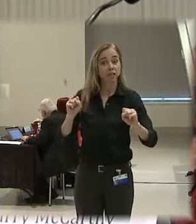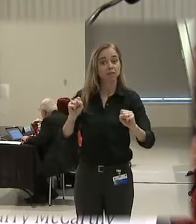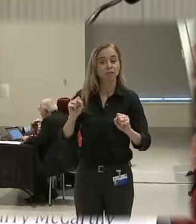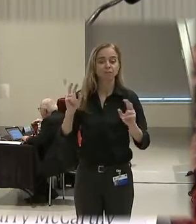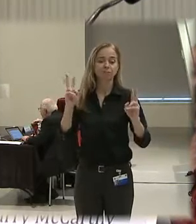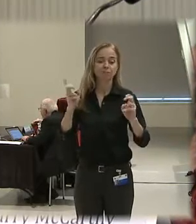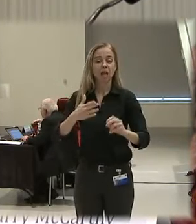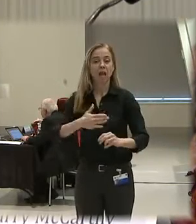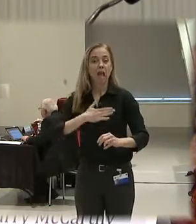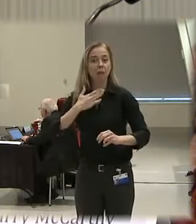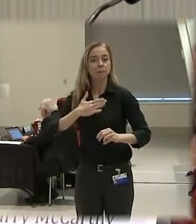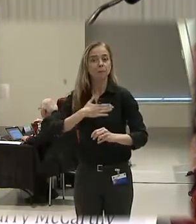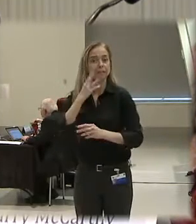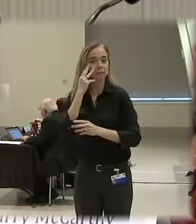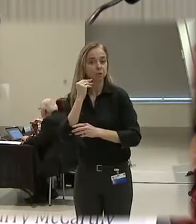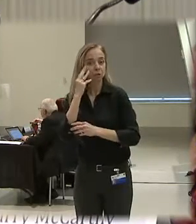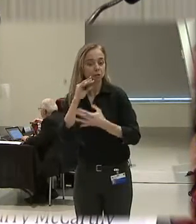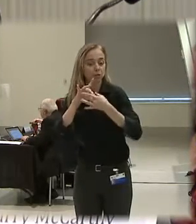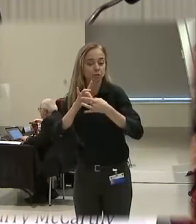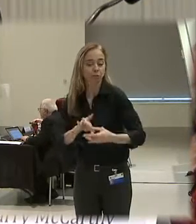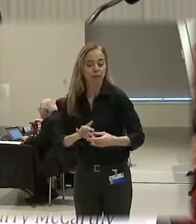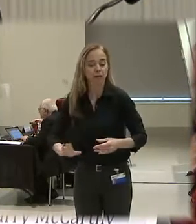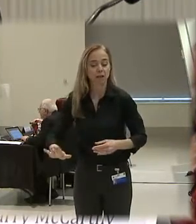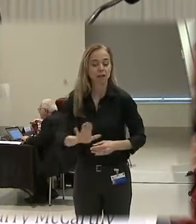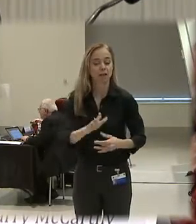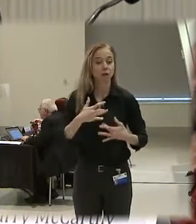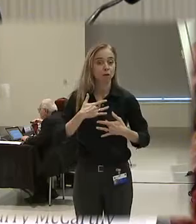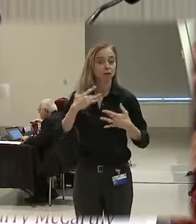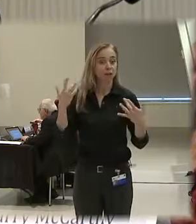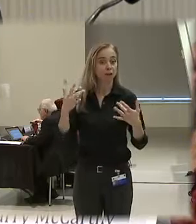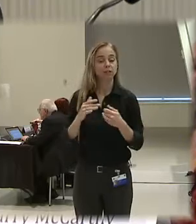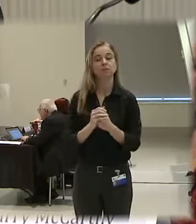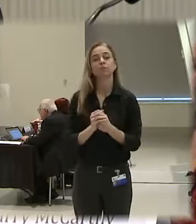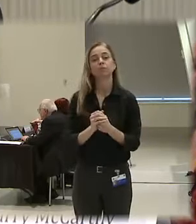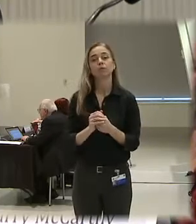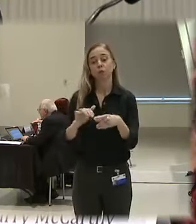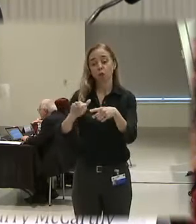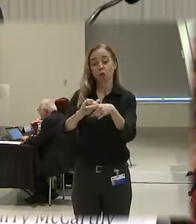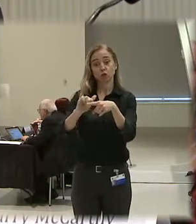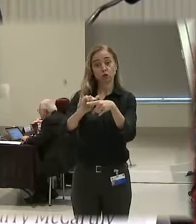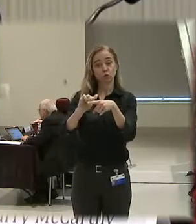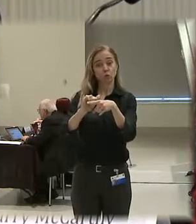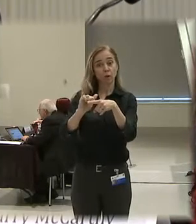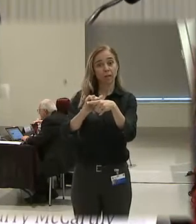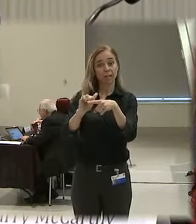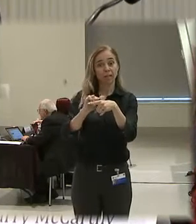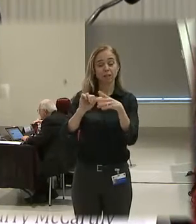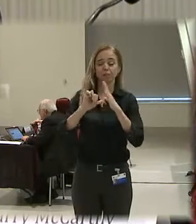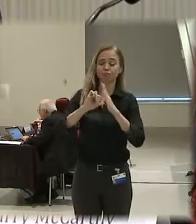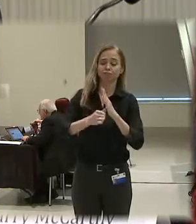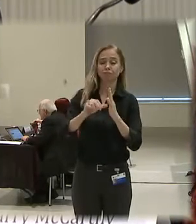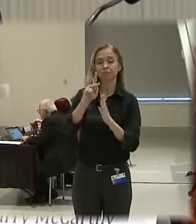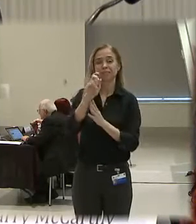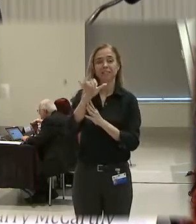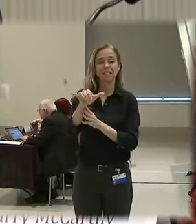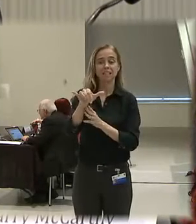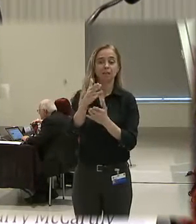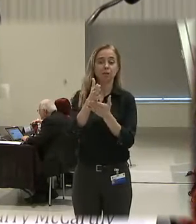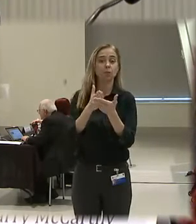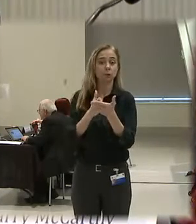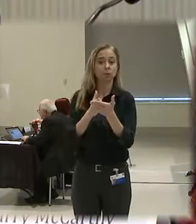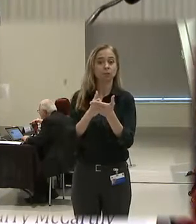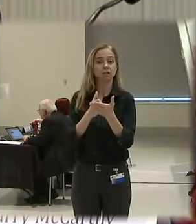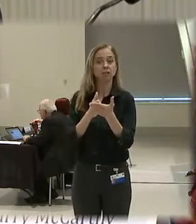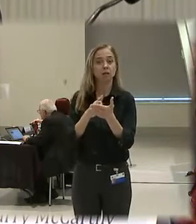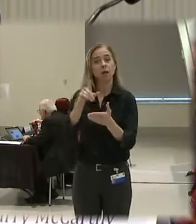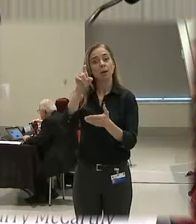happy experience as it relates to that particular event. Training being the key component of our preparation, it